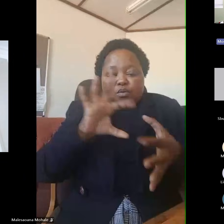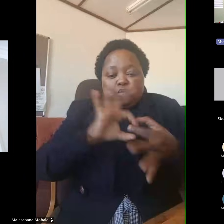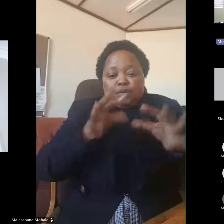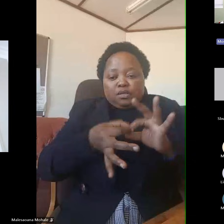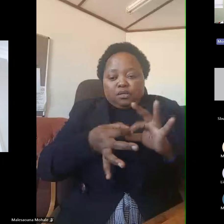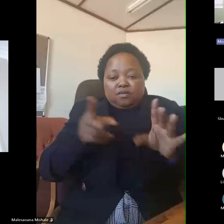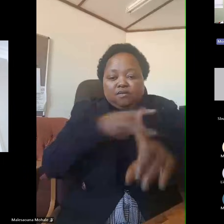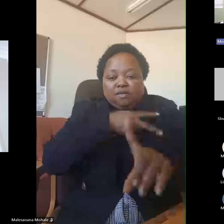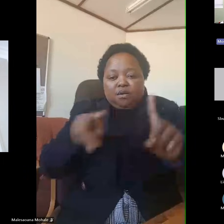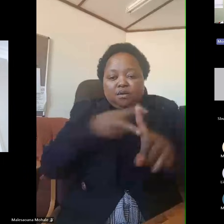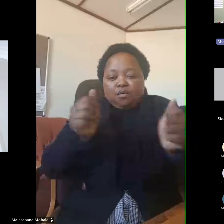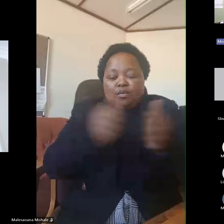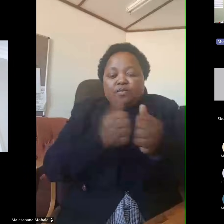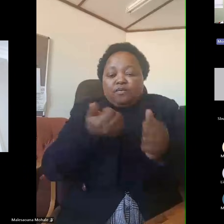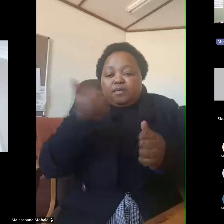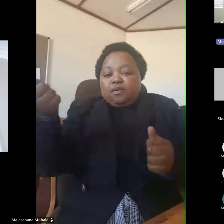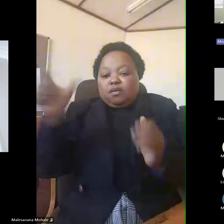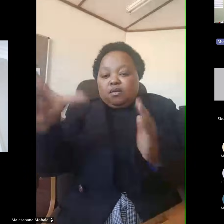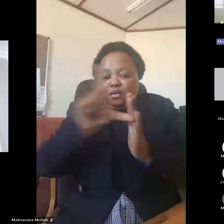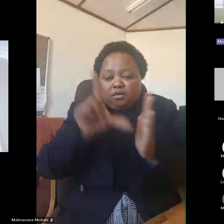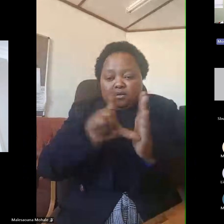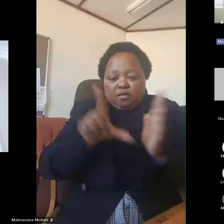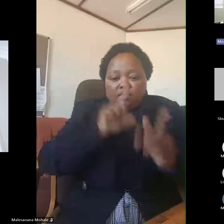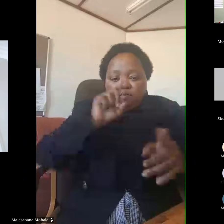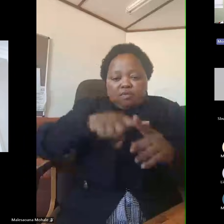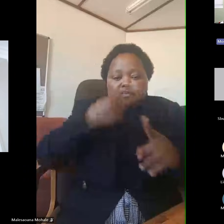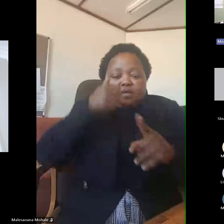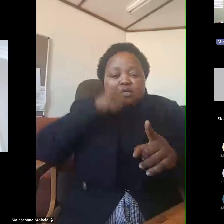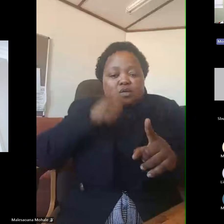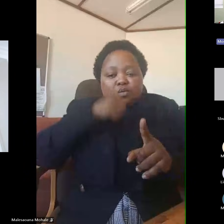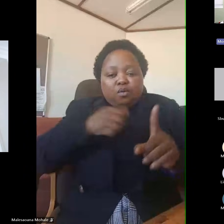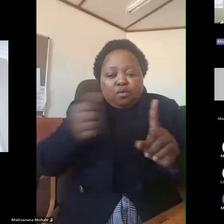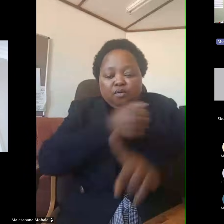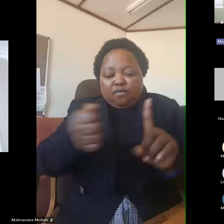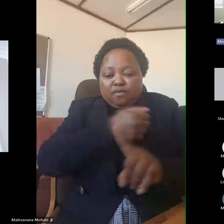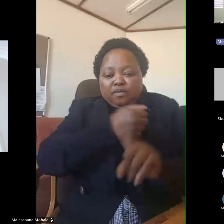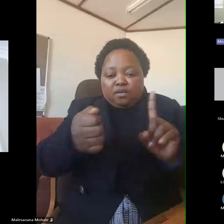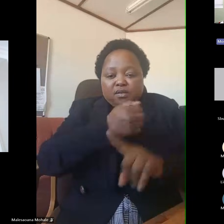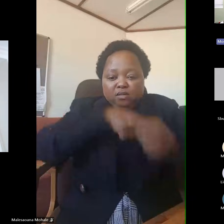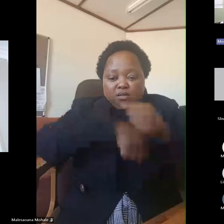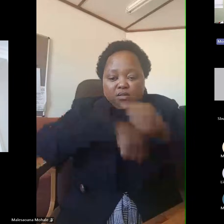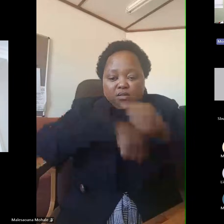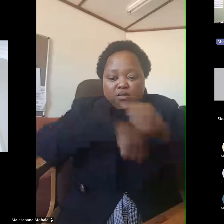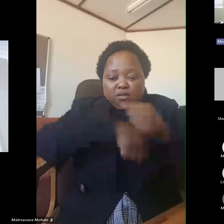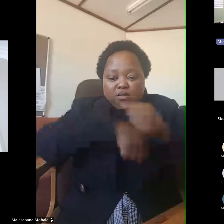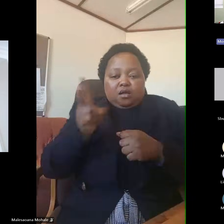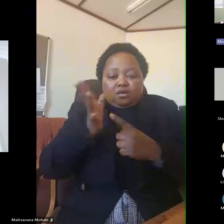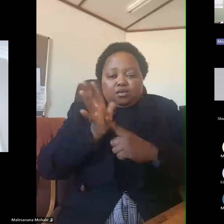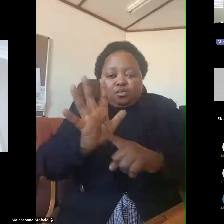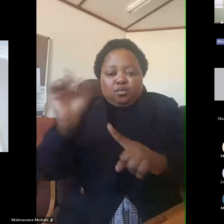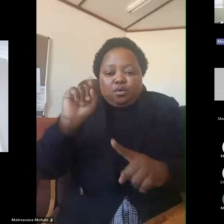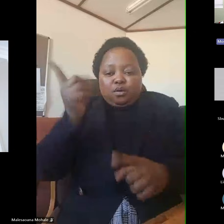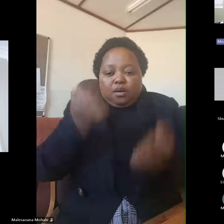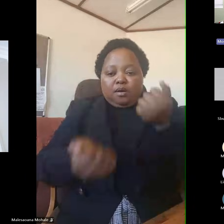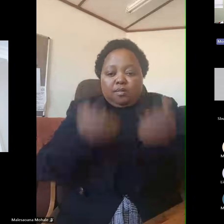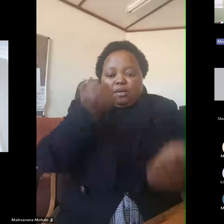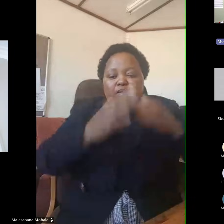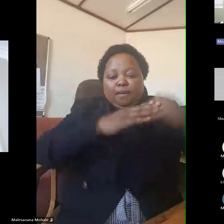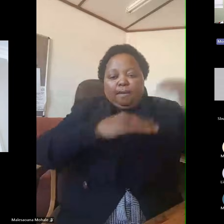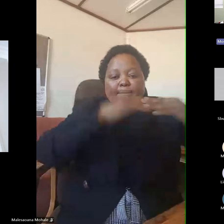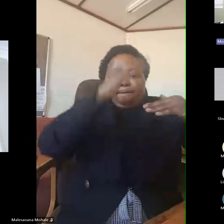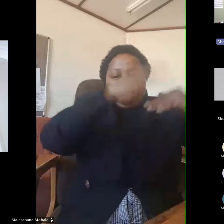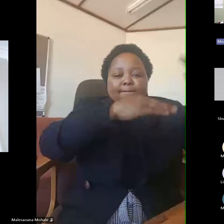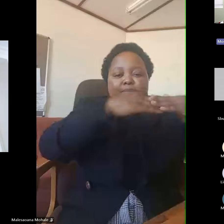other legislative pieces like Sexual Offences Act. She further mentioned the capacity building, which that